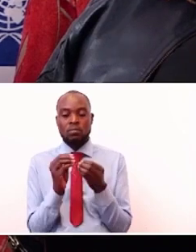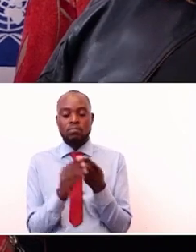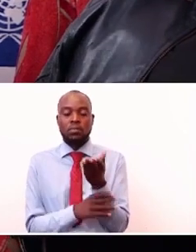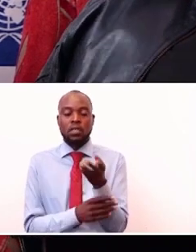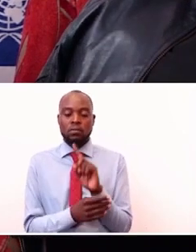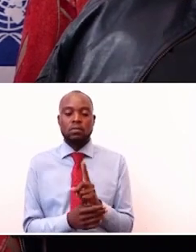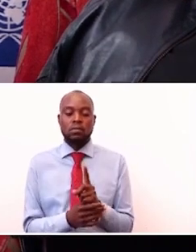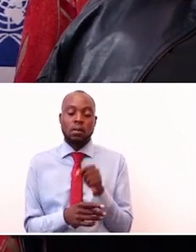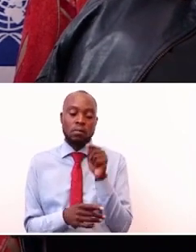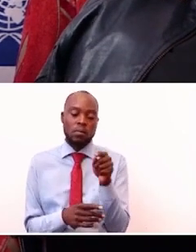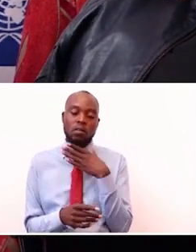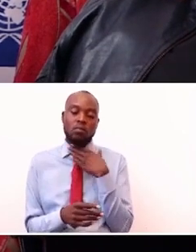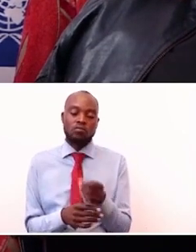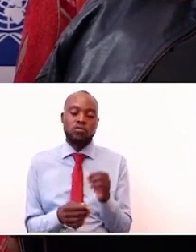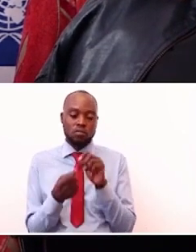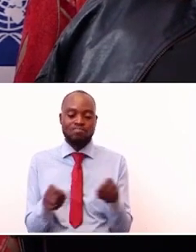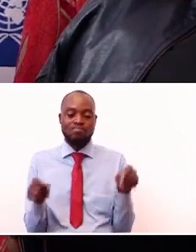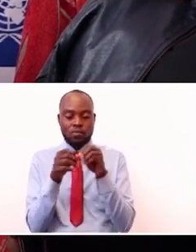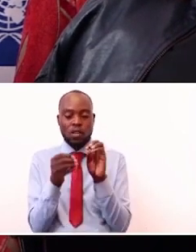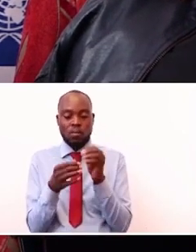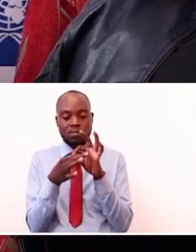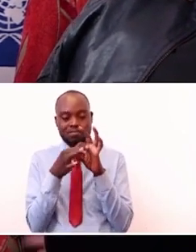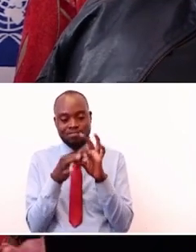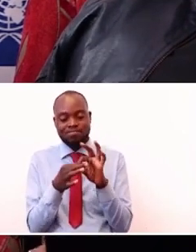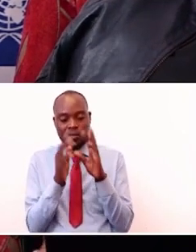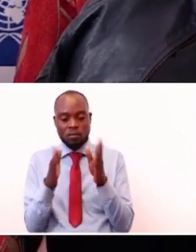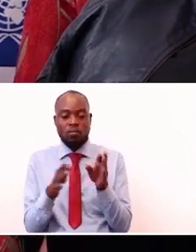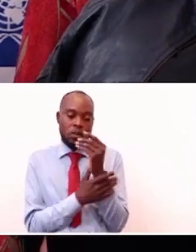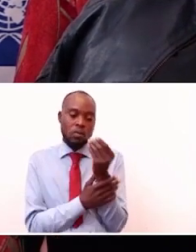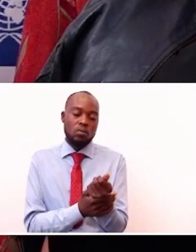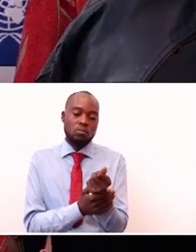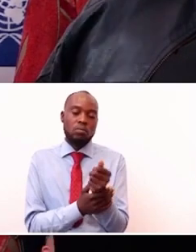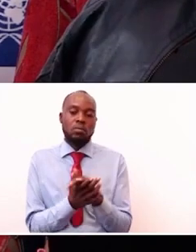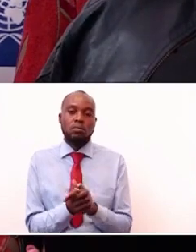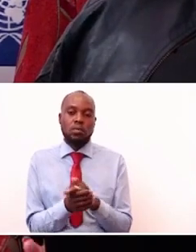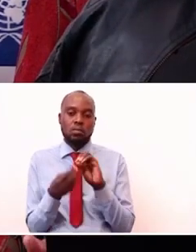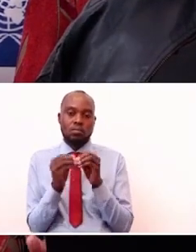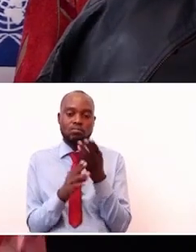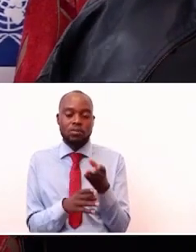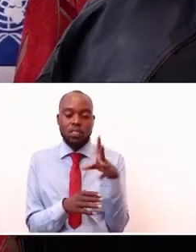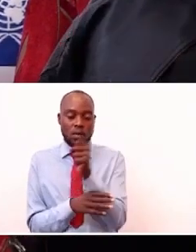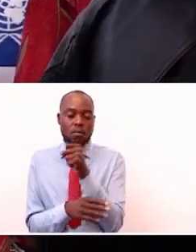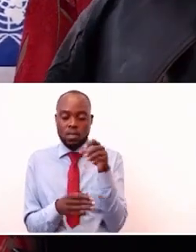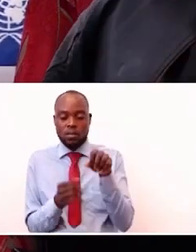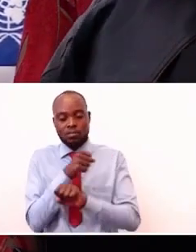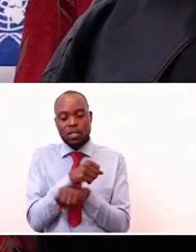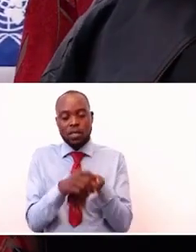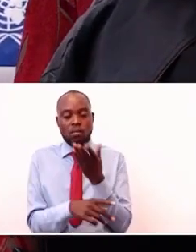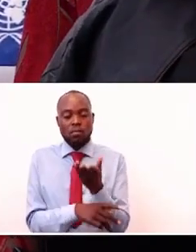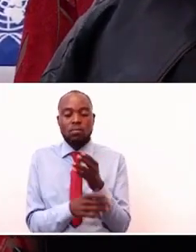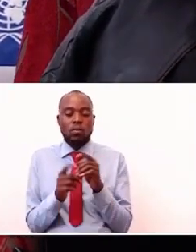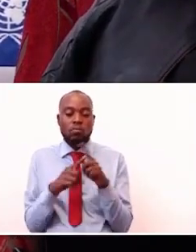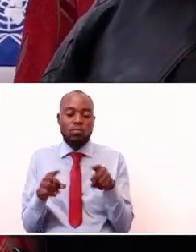So really connecting that to the real economy is at the core of this. They don't exist in the cloud as much as they do,